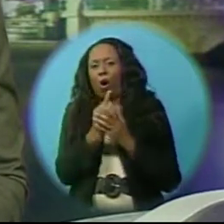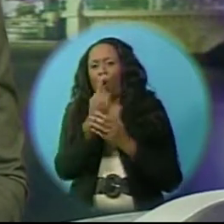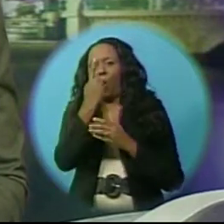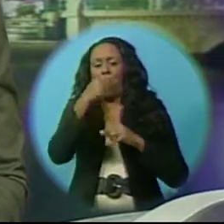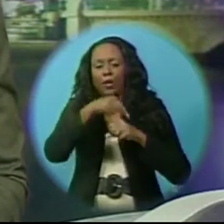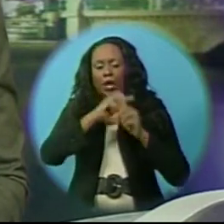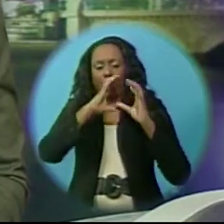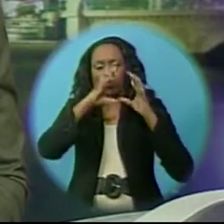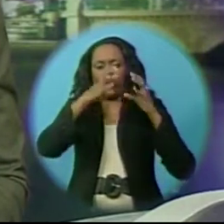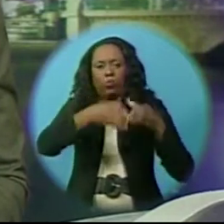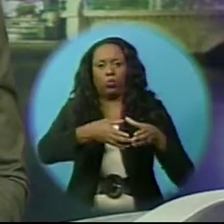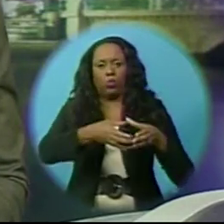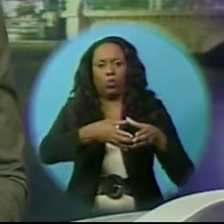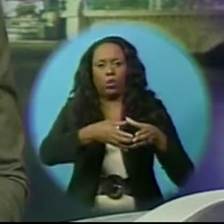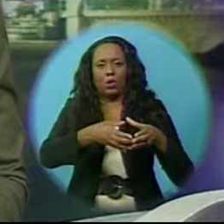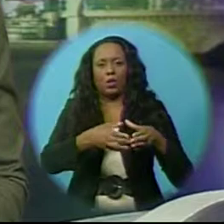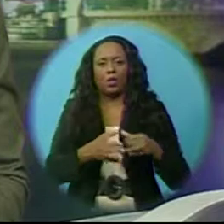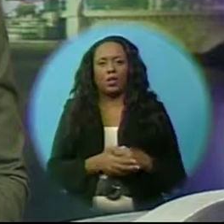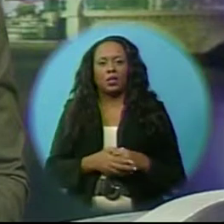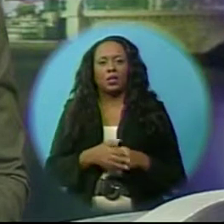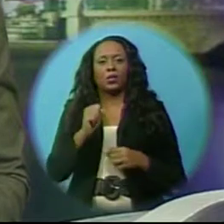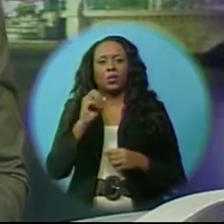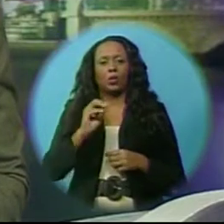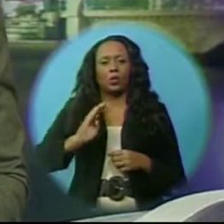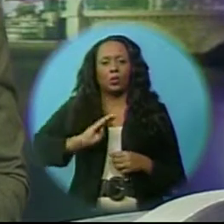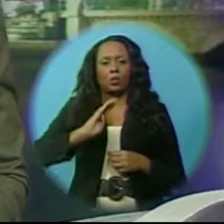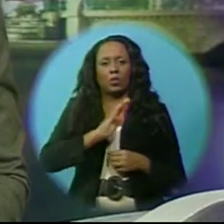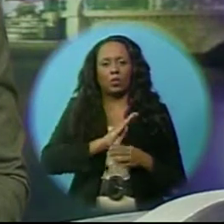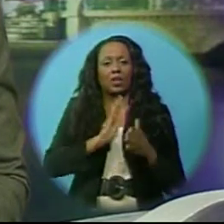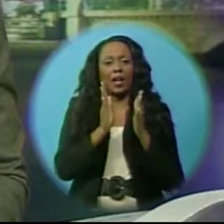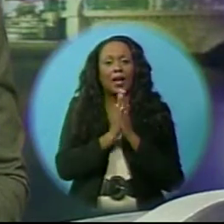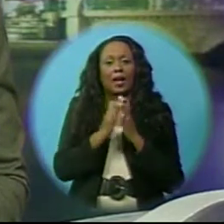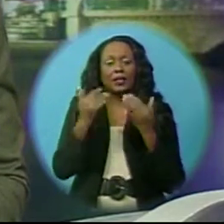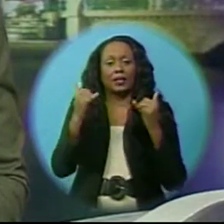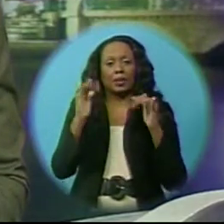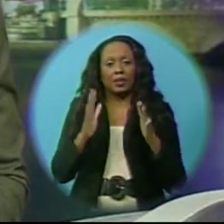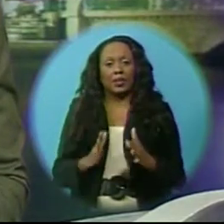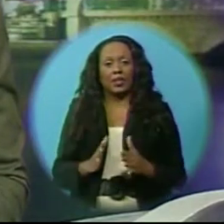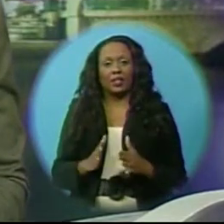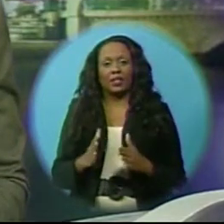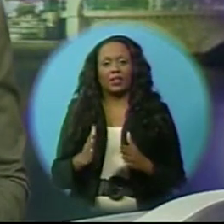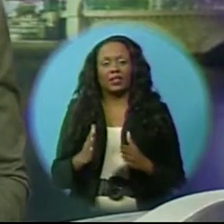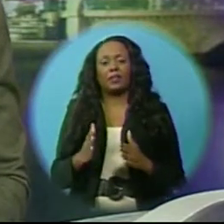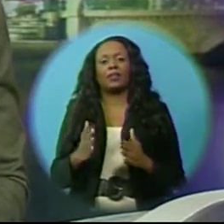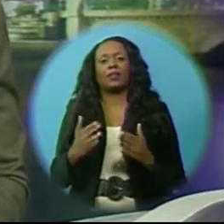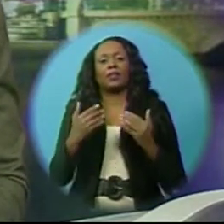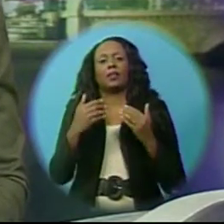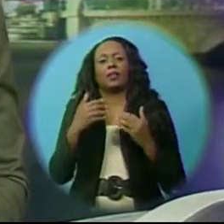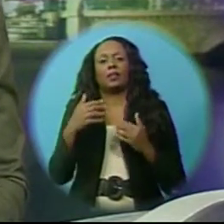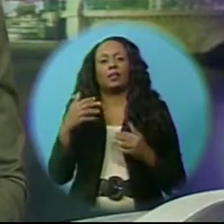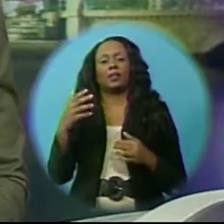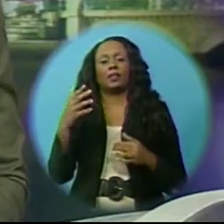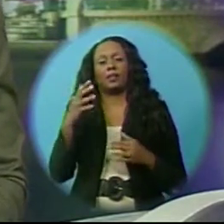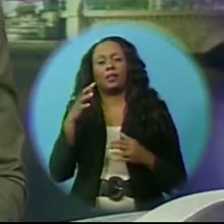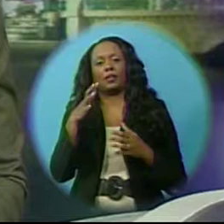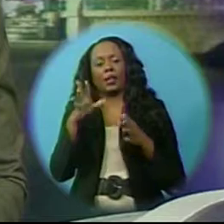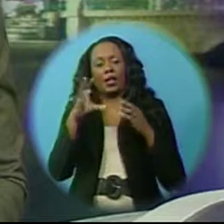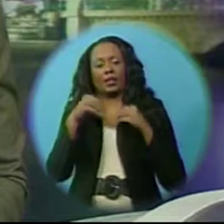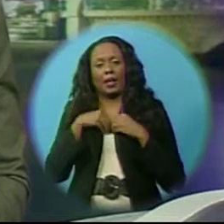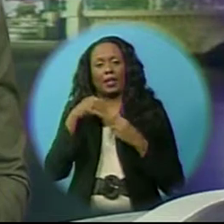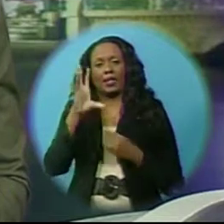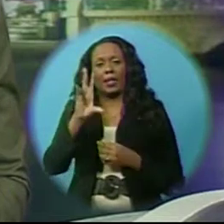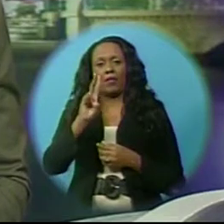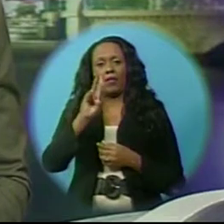lump sum and attributed to one event. Therefore, the board has reportedly asked the players to take a 75% pay